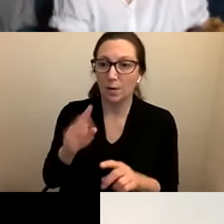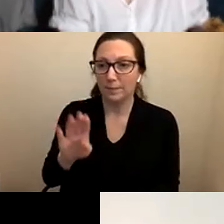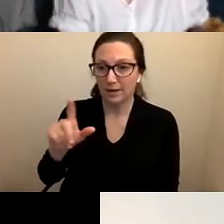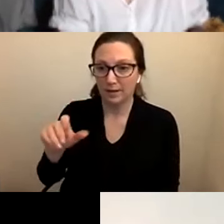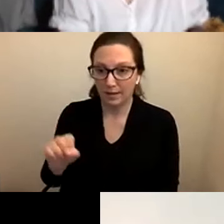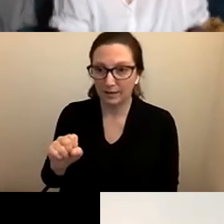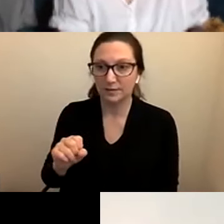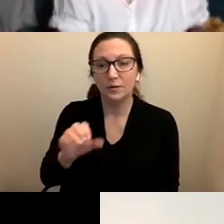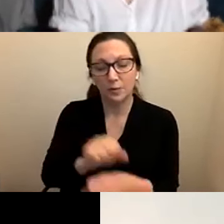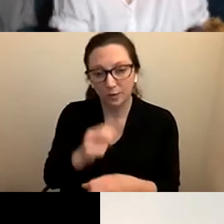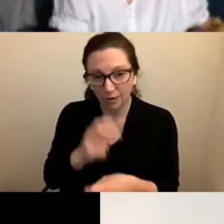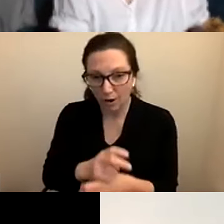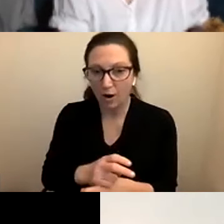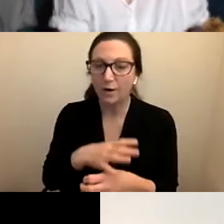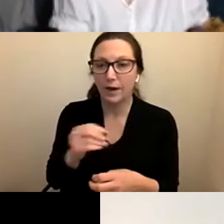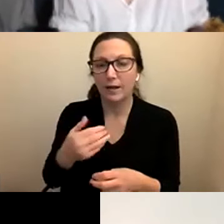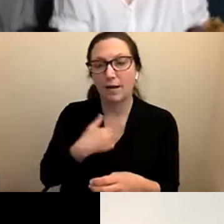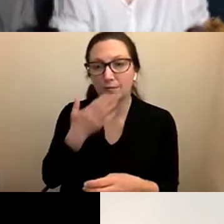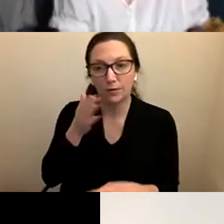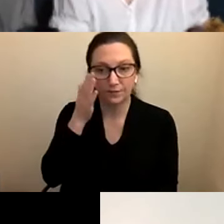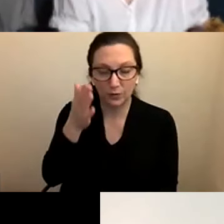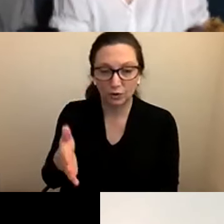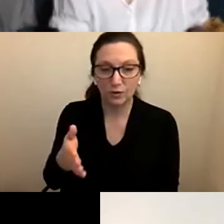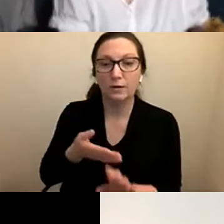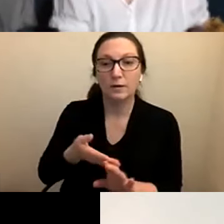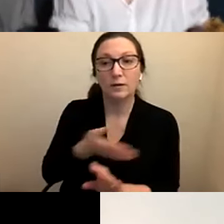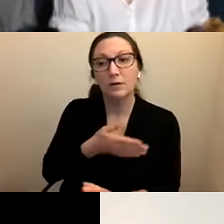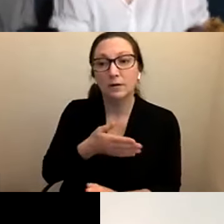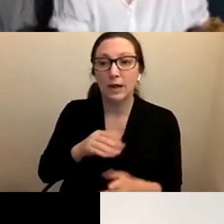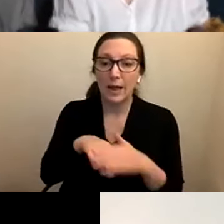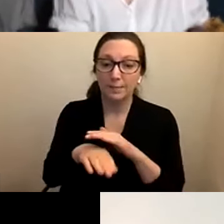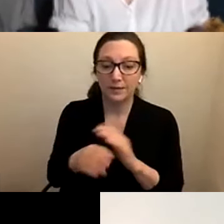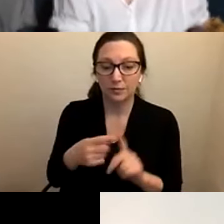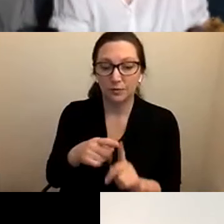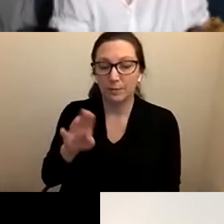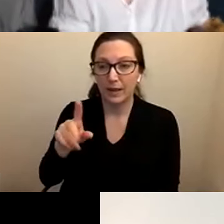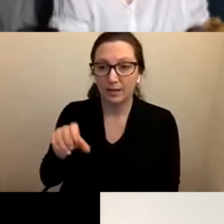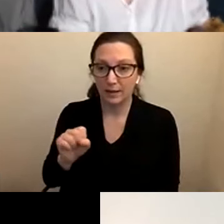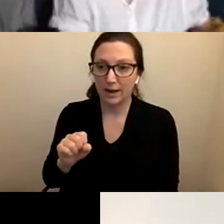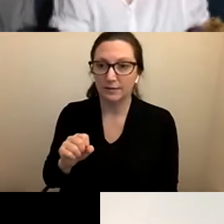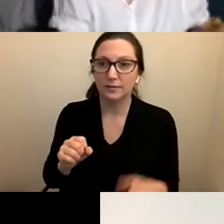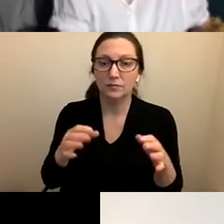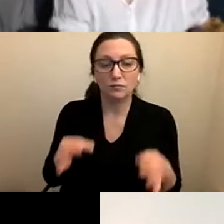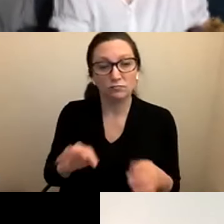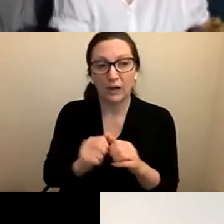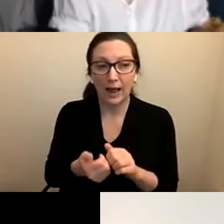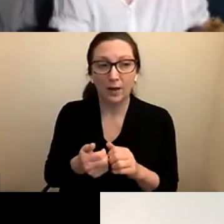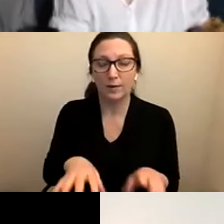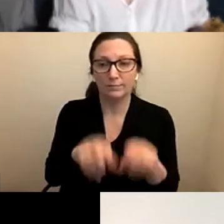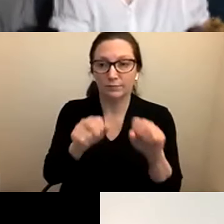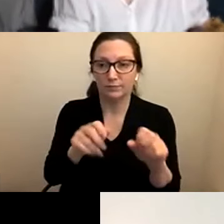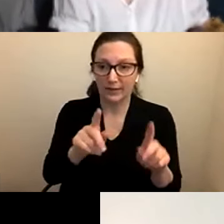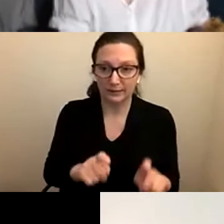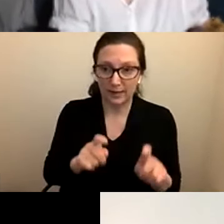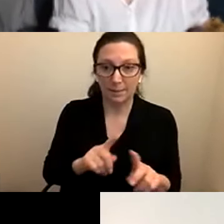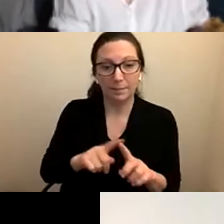hard in school in order for a good future. Previously, admission to the BLS was determined by taking an exam, but due to the ongoing